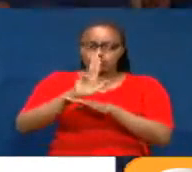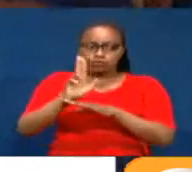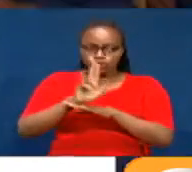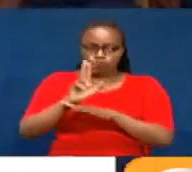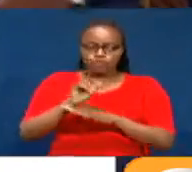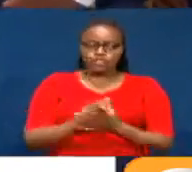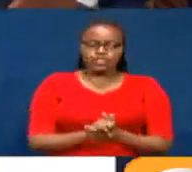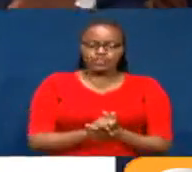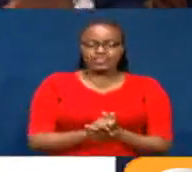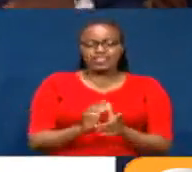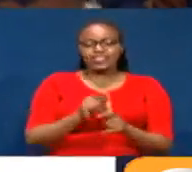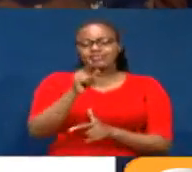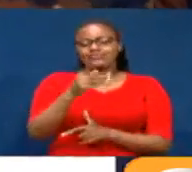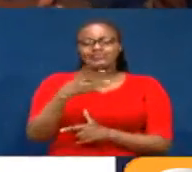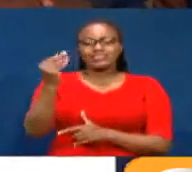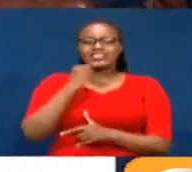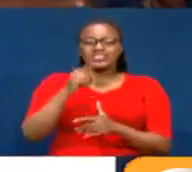it. And